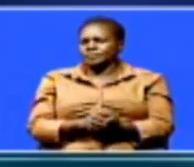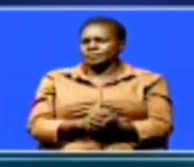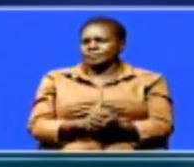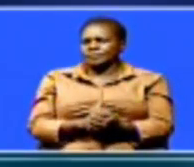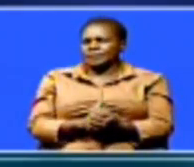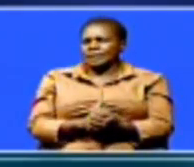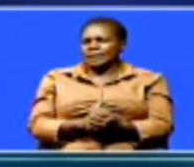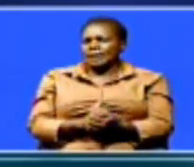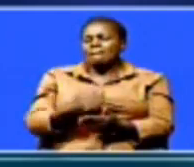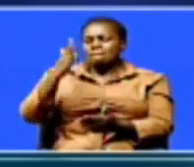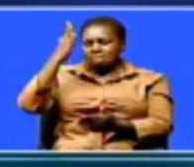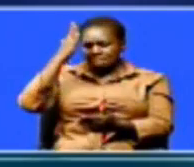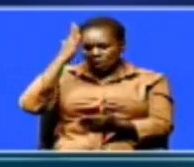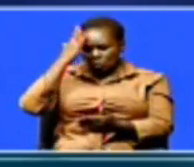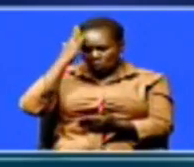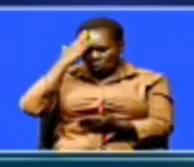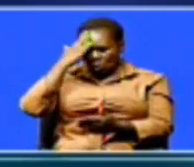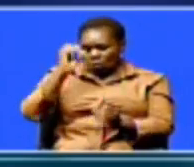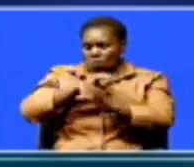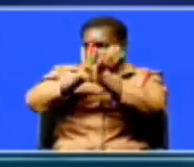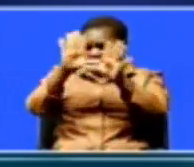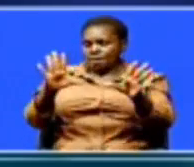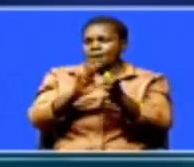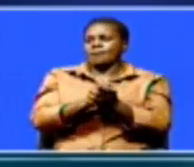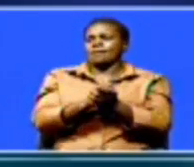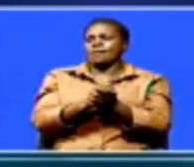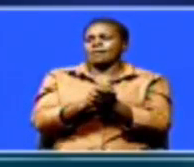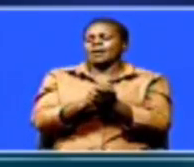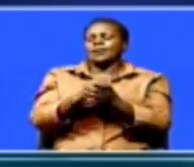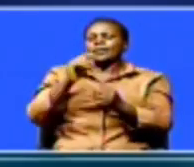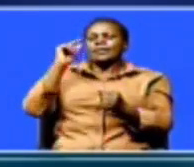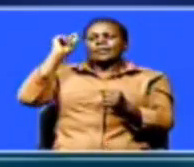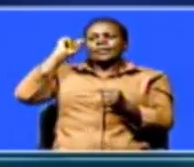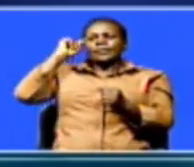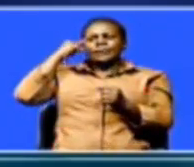need to put these things in perspective. And I think,